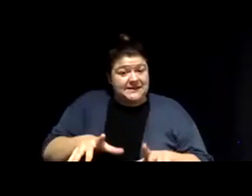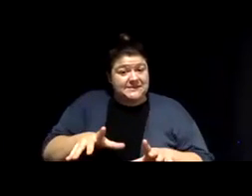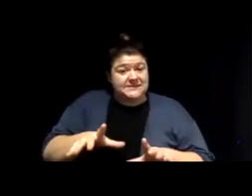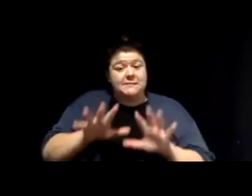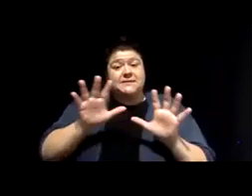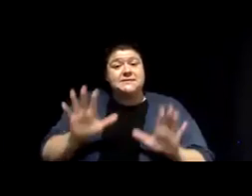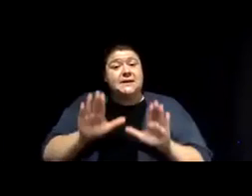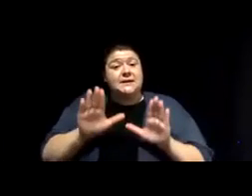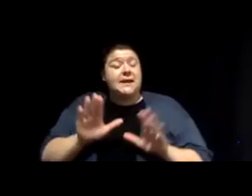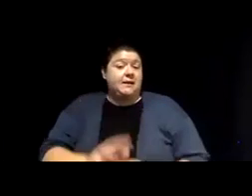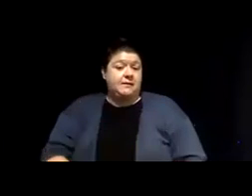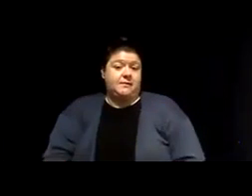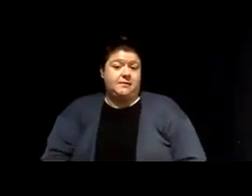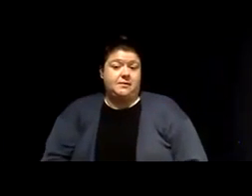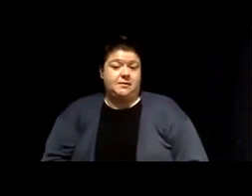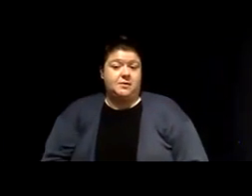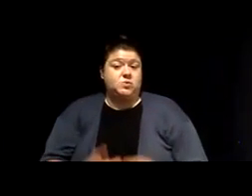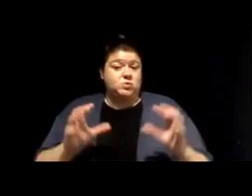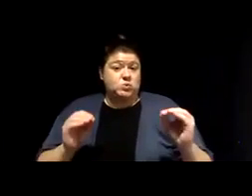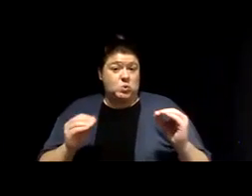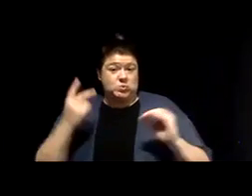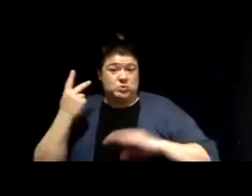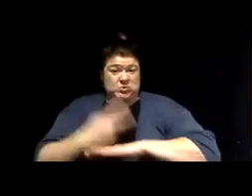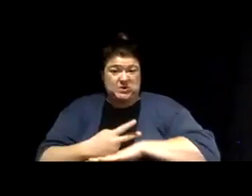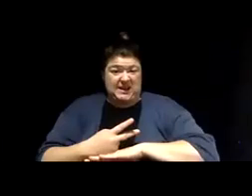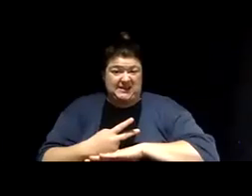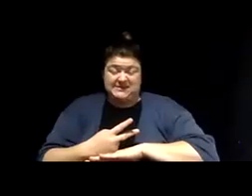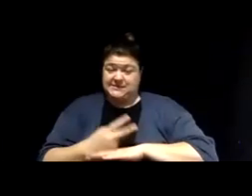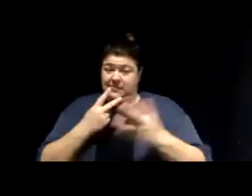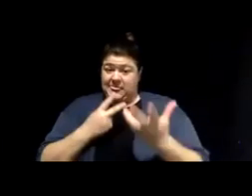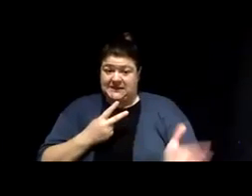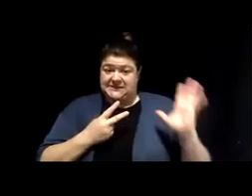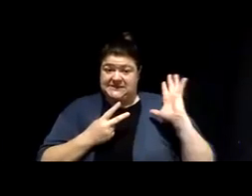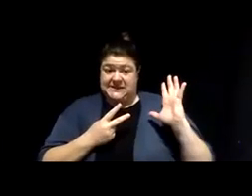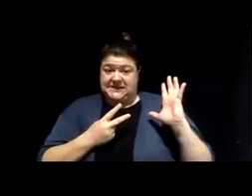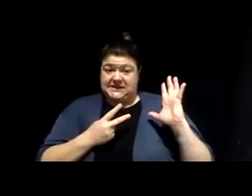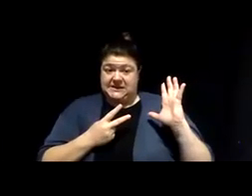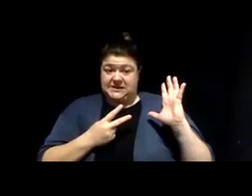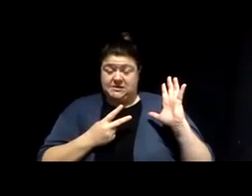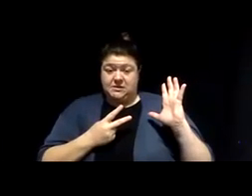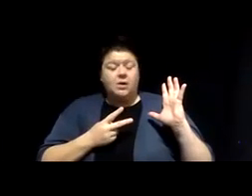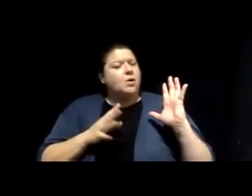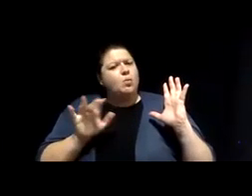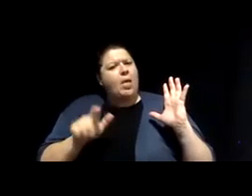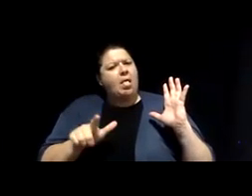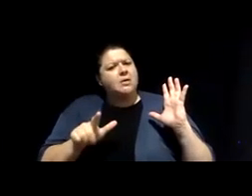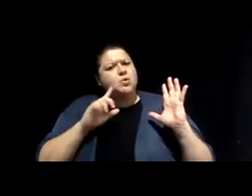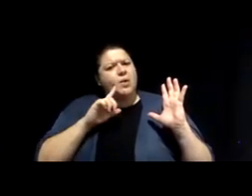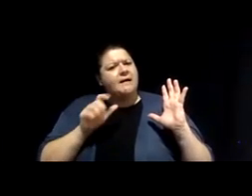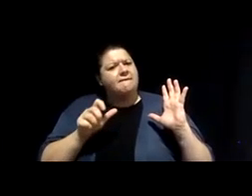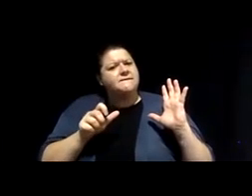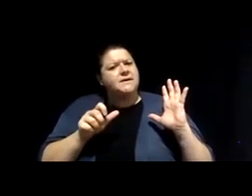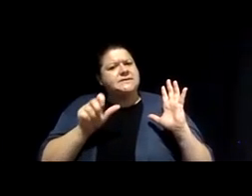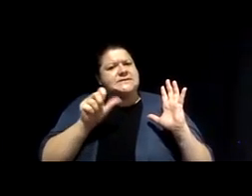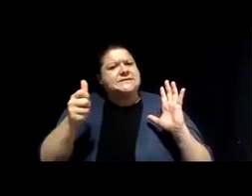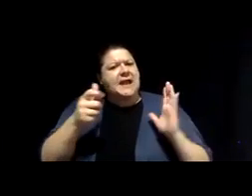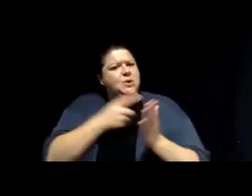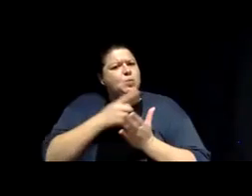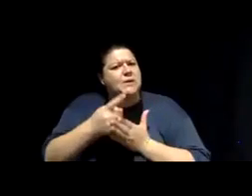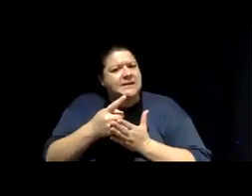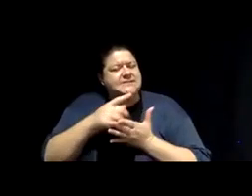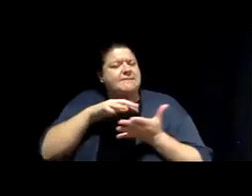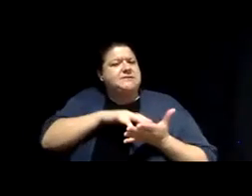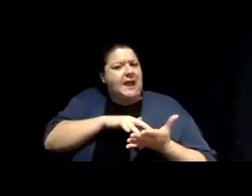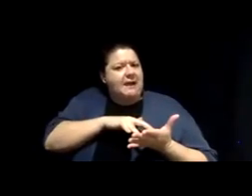Okay. So only 2 days given. Well, you'll have had 10 weeks of